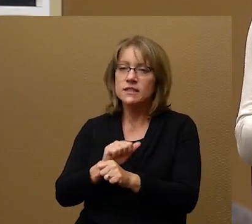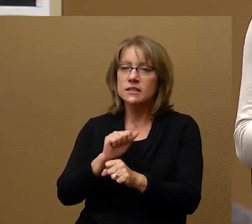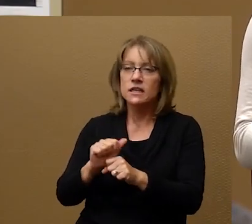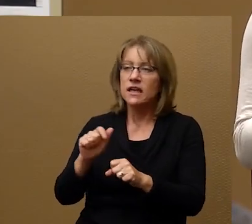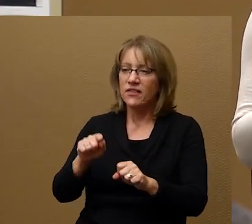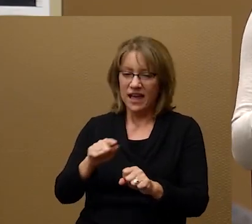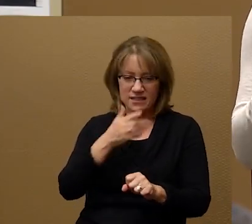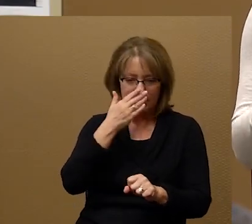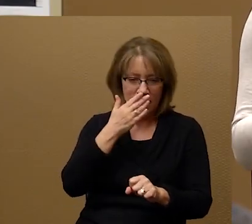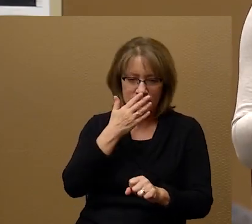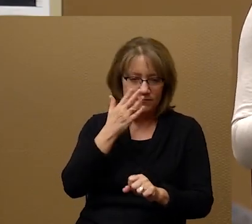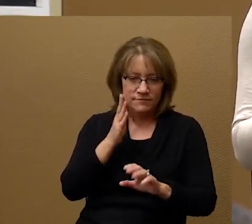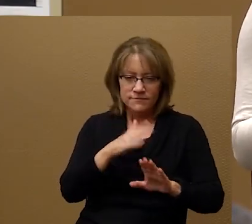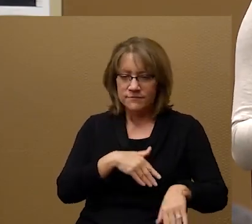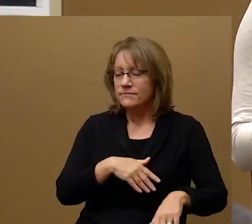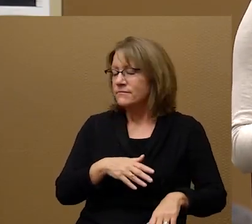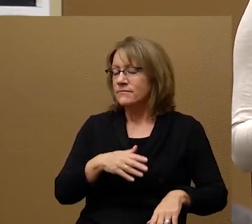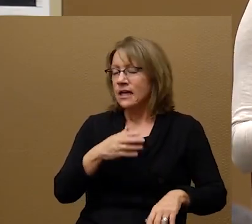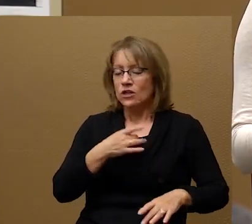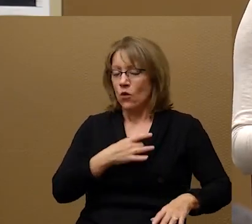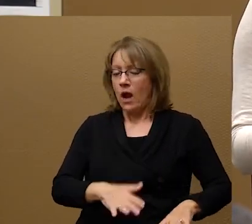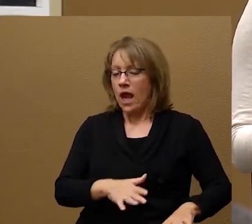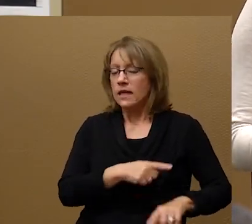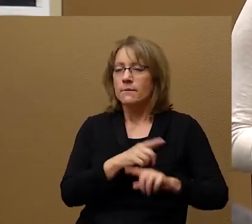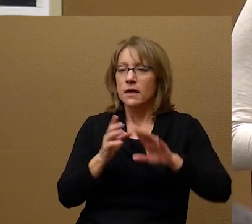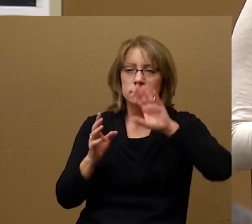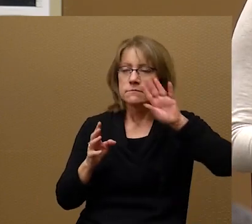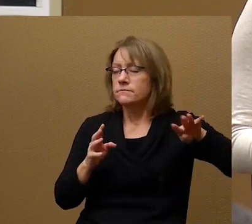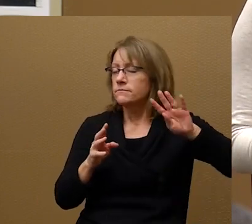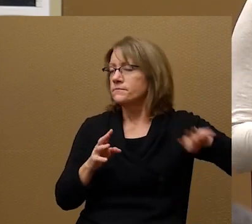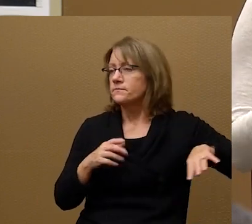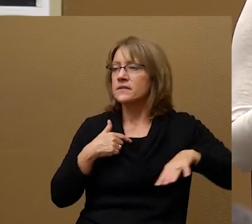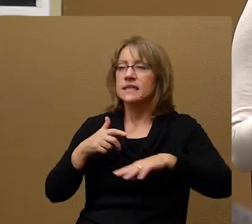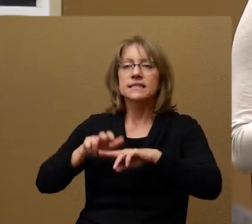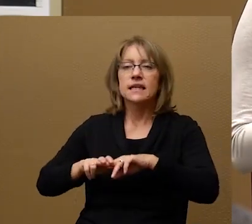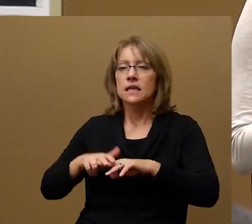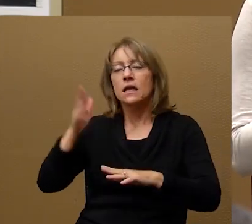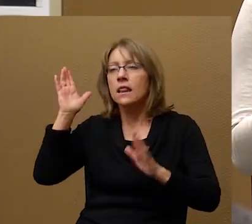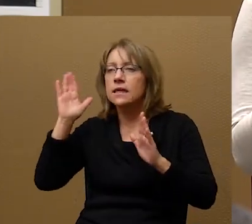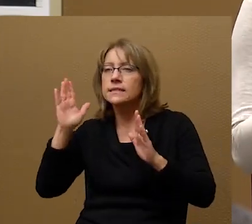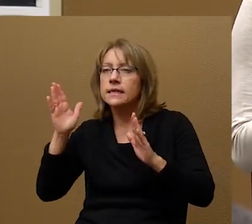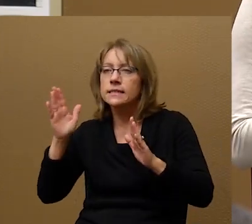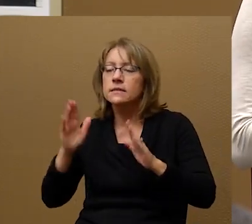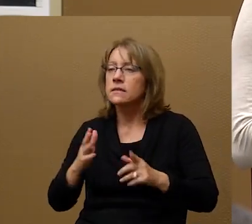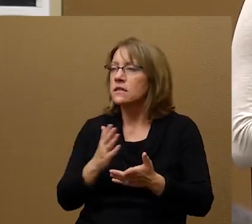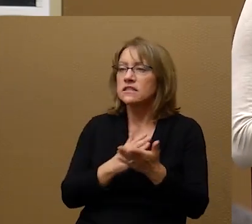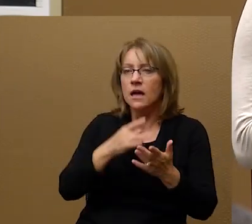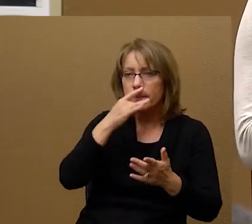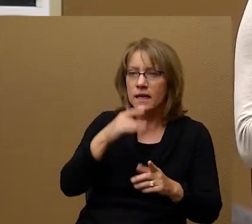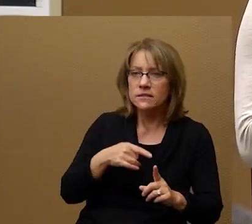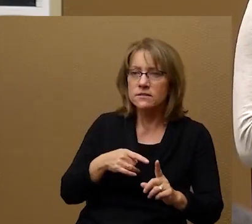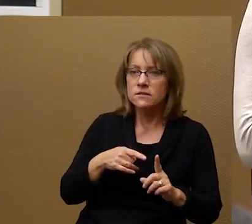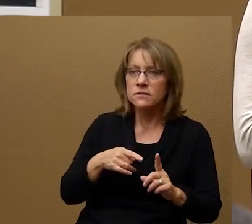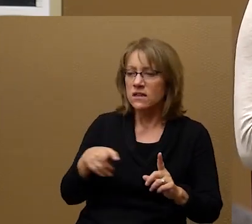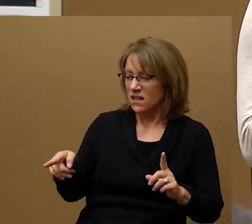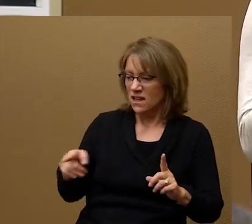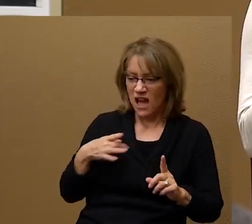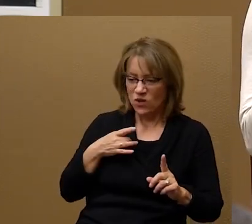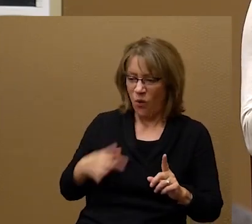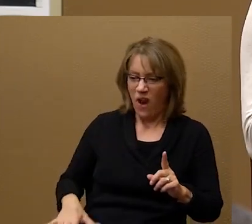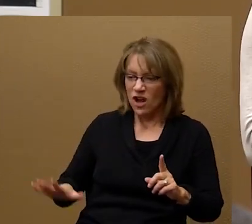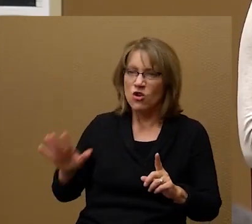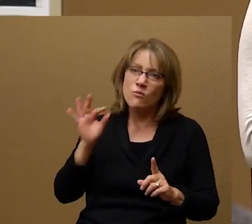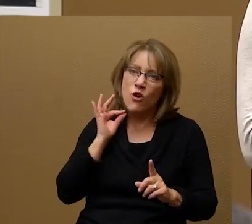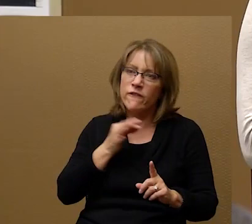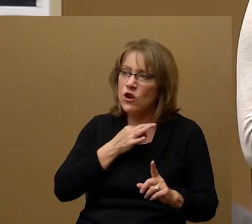smell, but I could still sit here and listen. Some kids, they might be like, I do not like that person's perfume